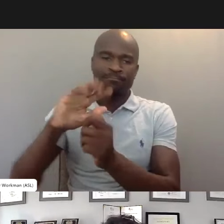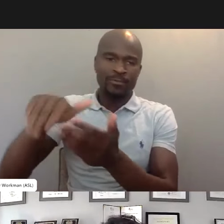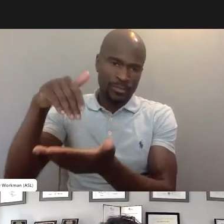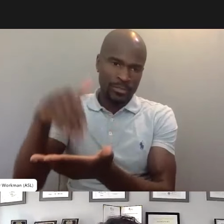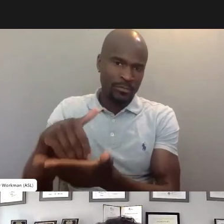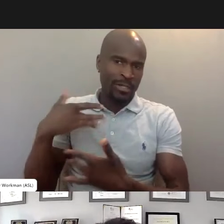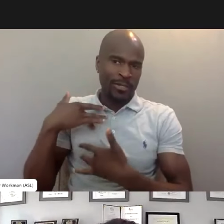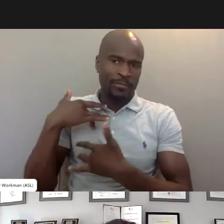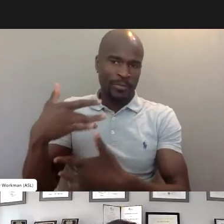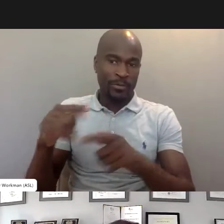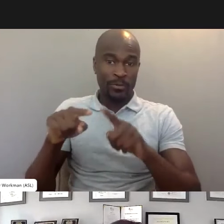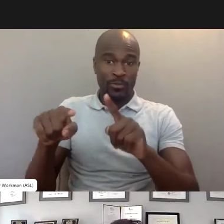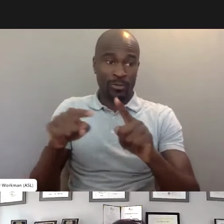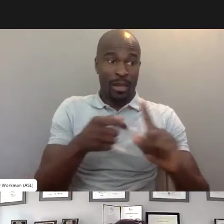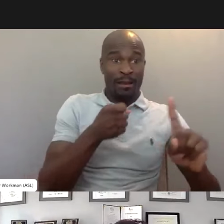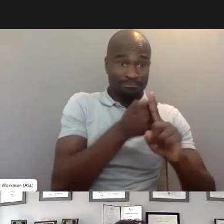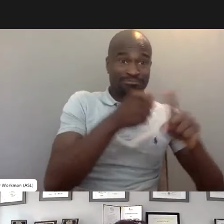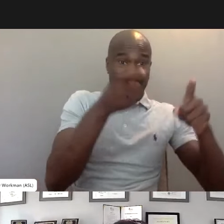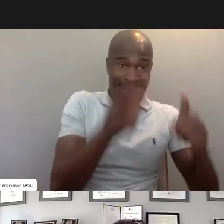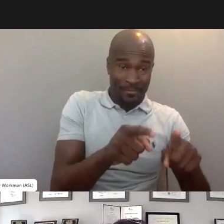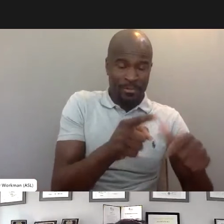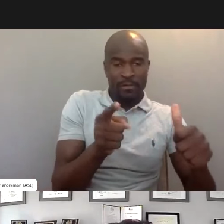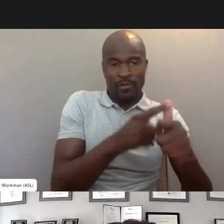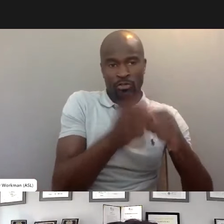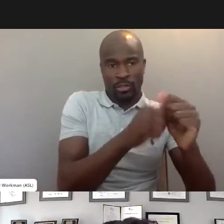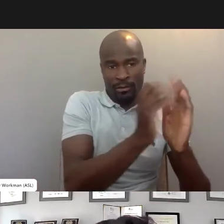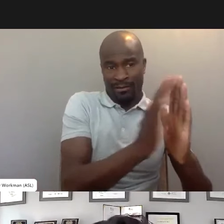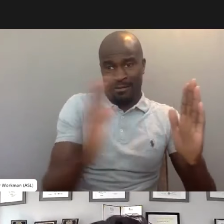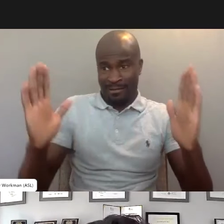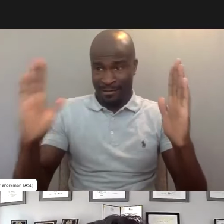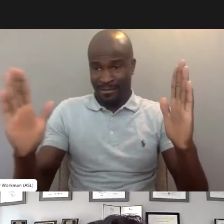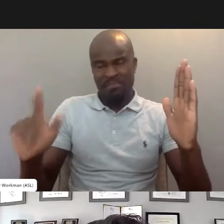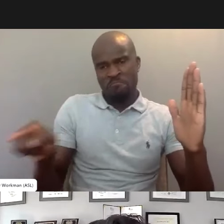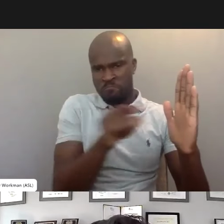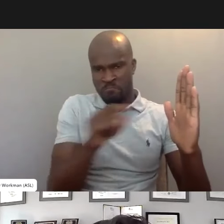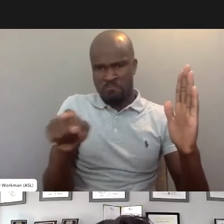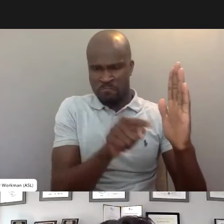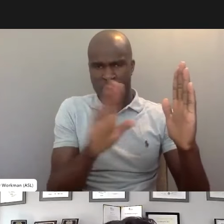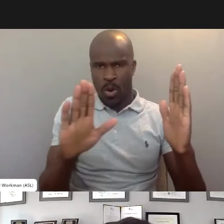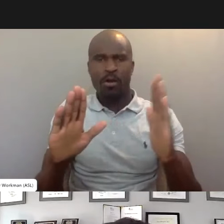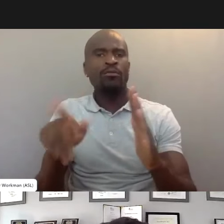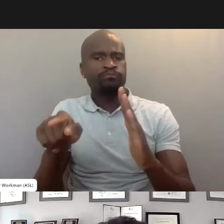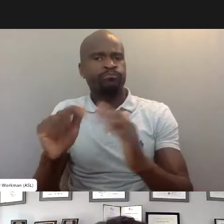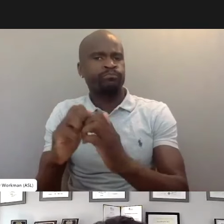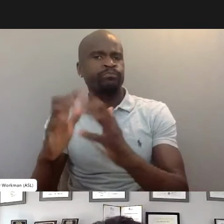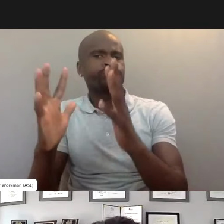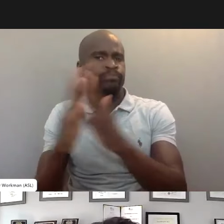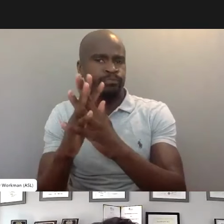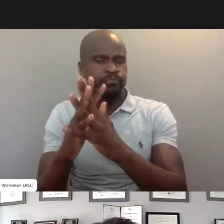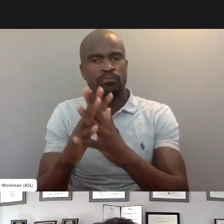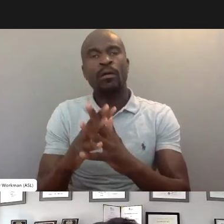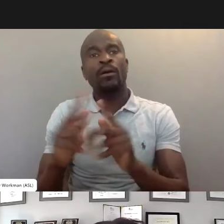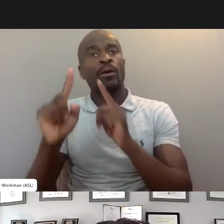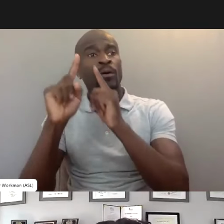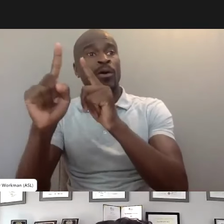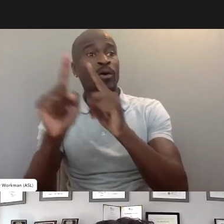point, and can be sustained for years on end to provide ongoing support for recovery after